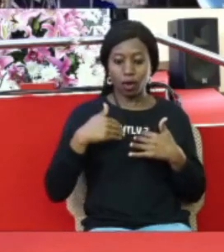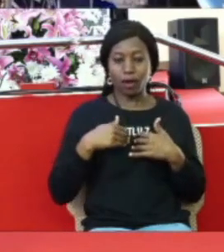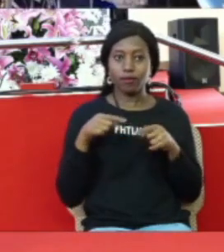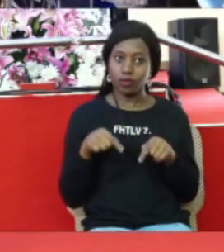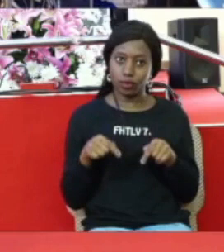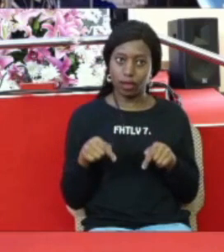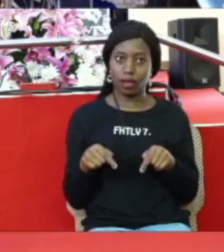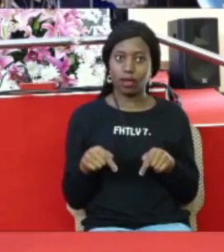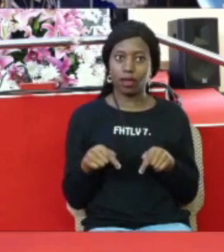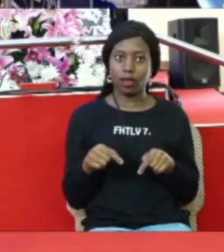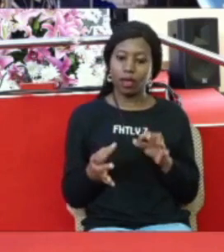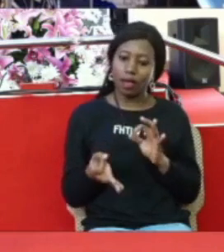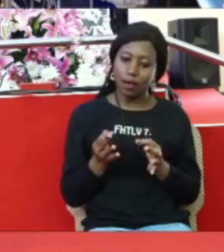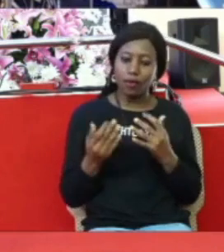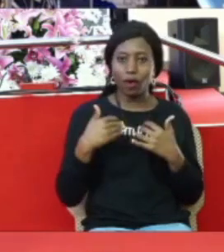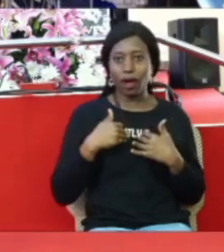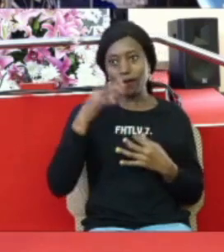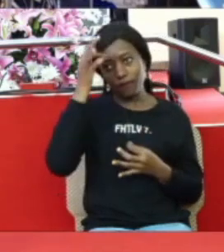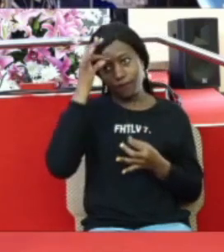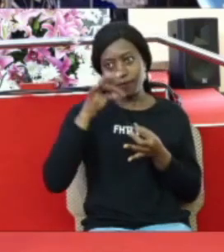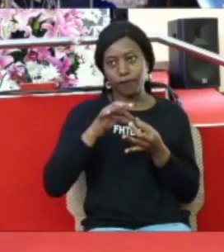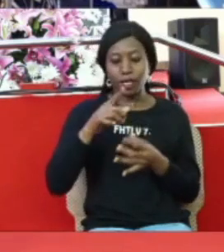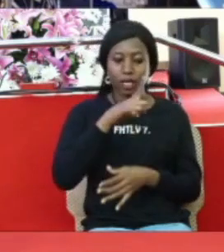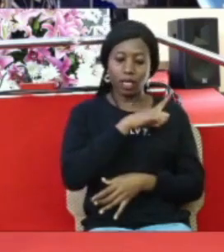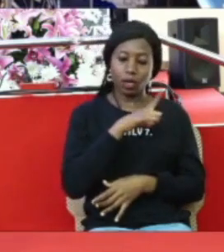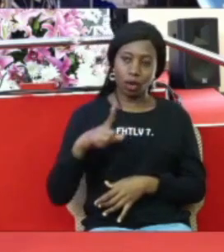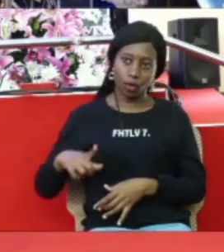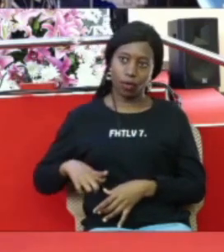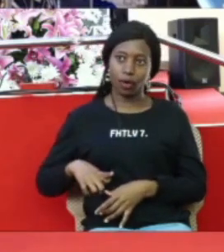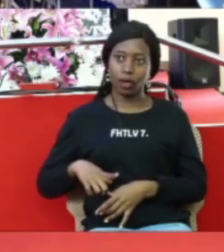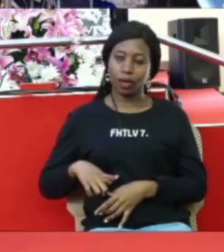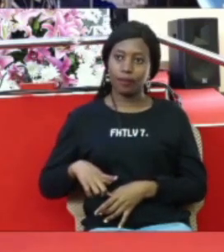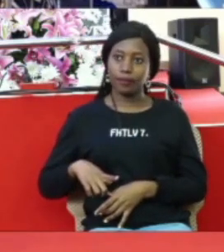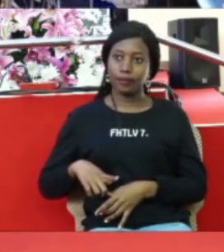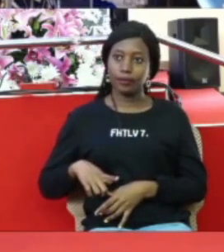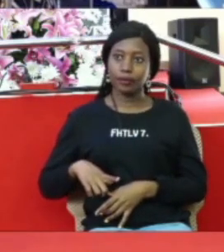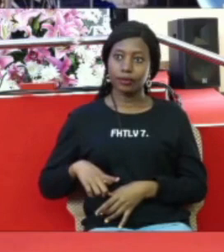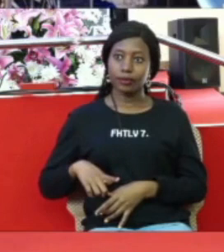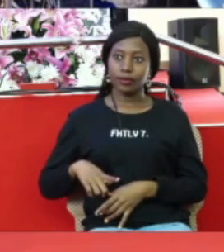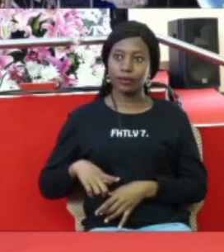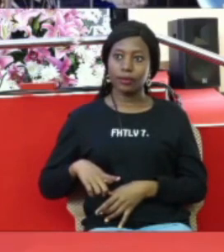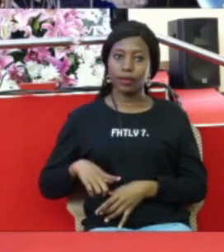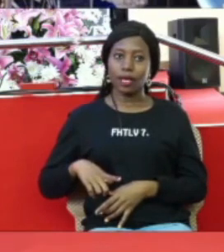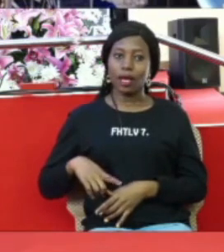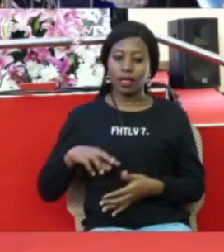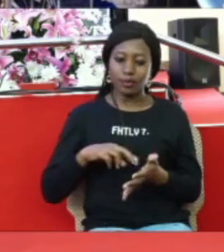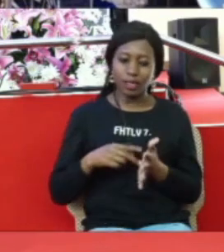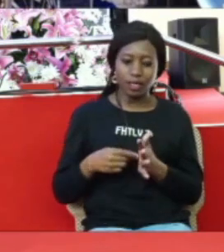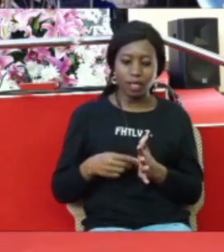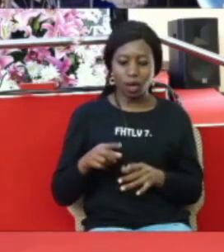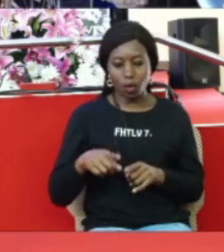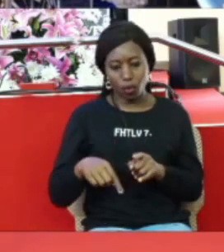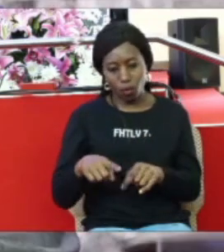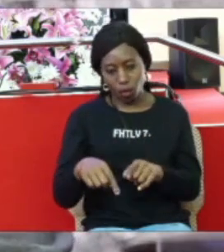have faith in God, and the first service we were told about risking, but we were also told walk with the millionaires, and if you are six, then